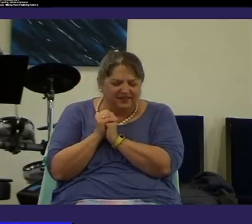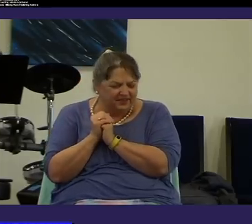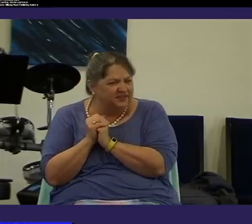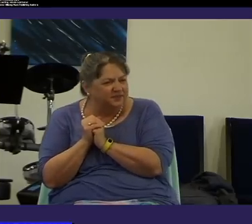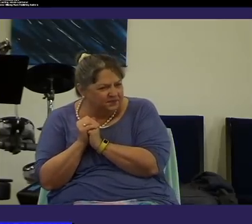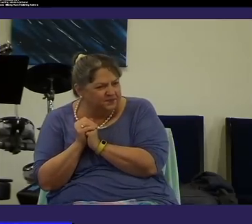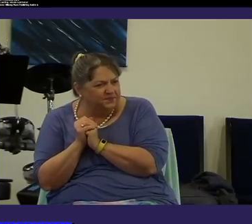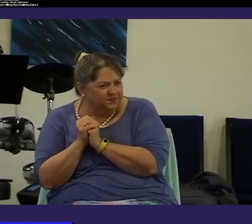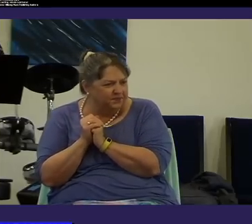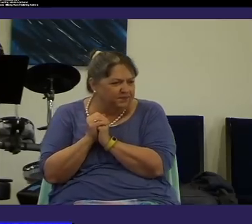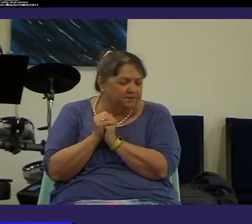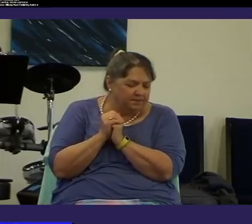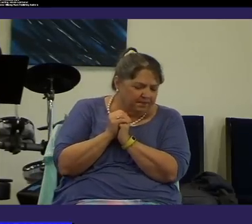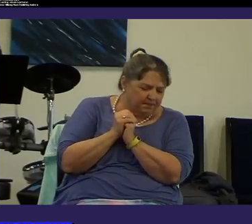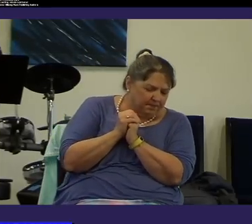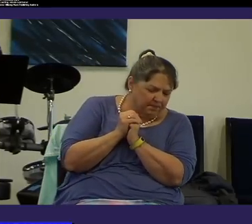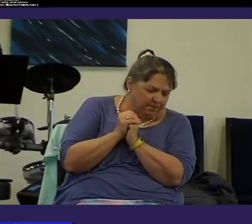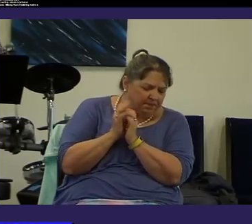Jesus.